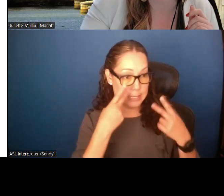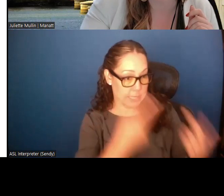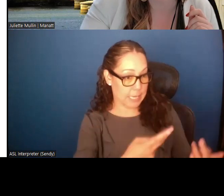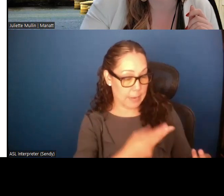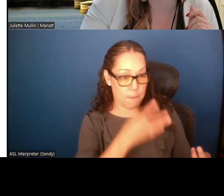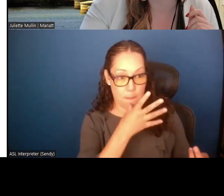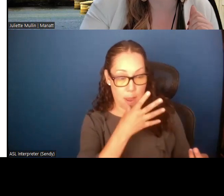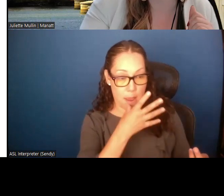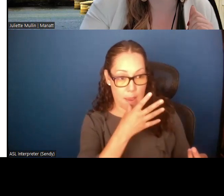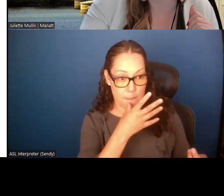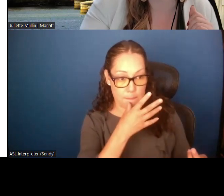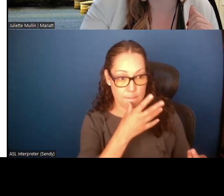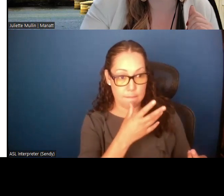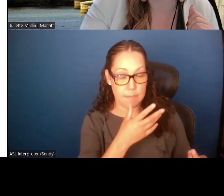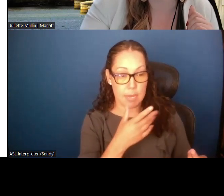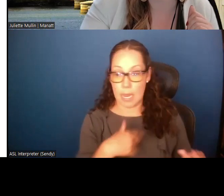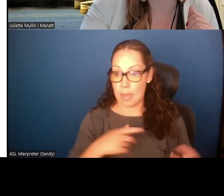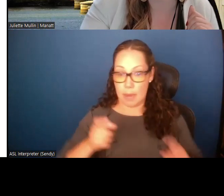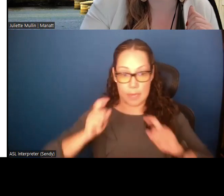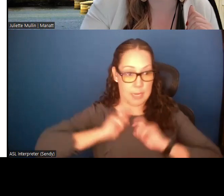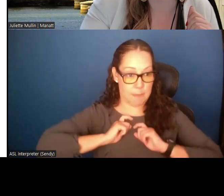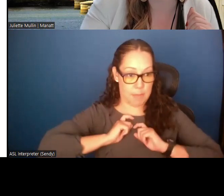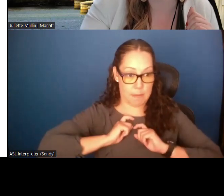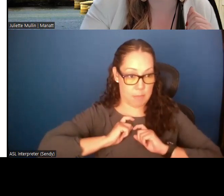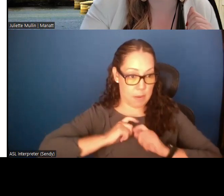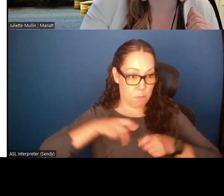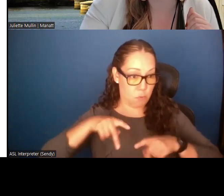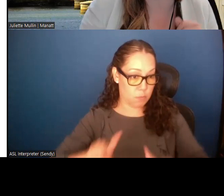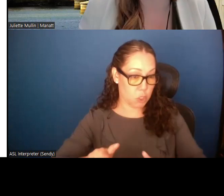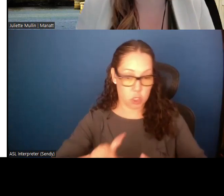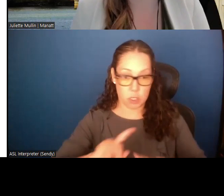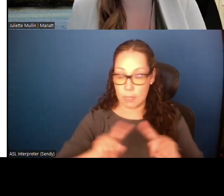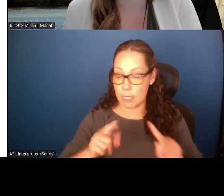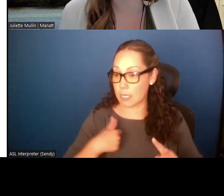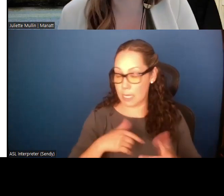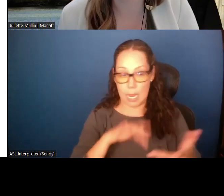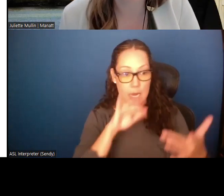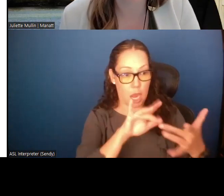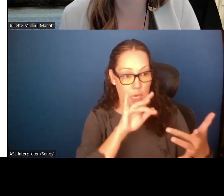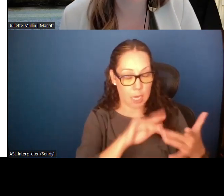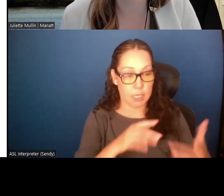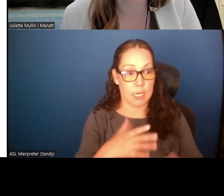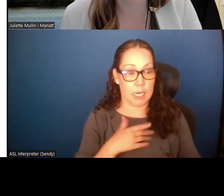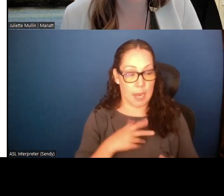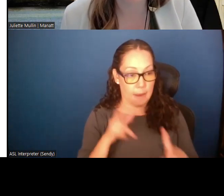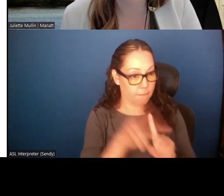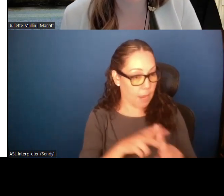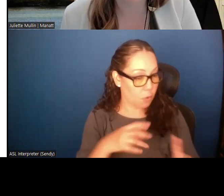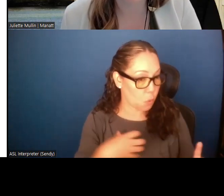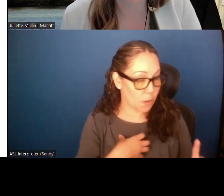permission to see her outside of those hours because I had contacted and filed a grievance